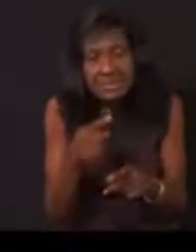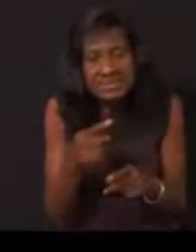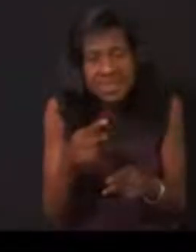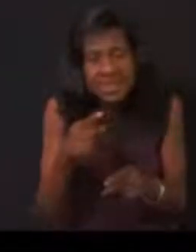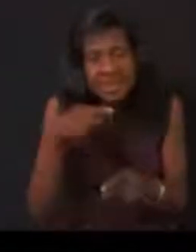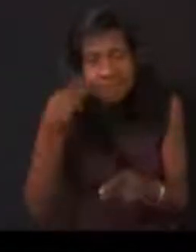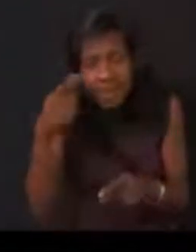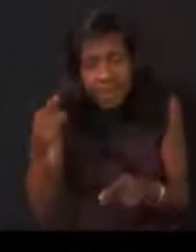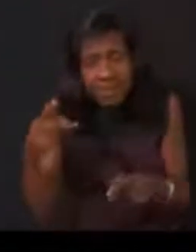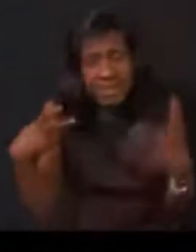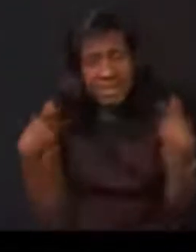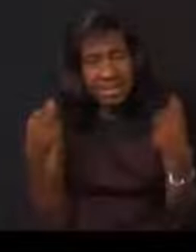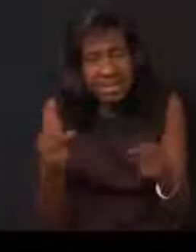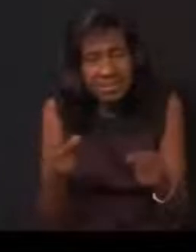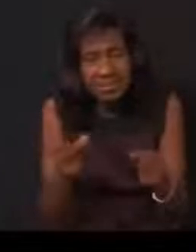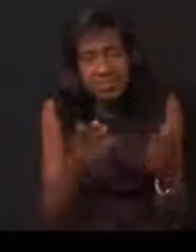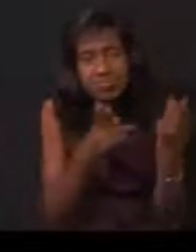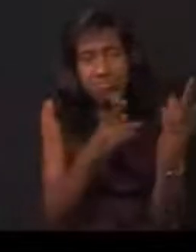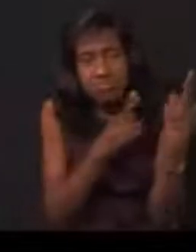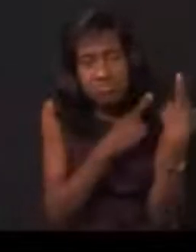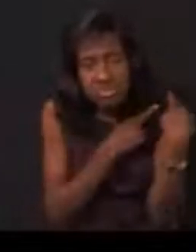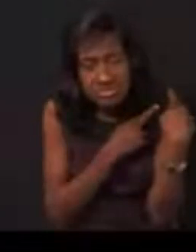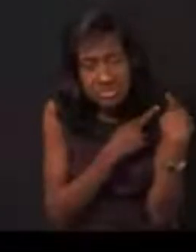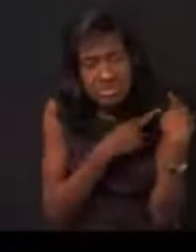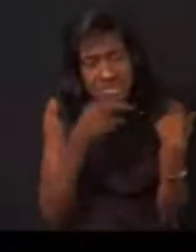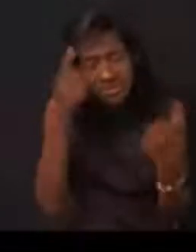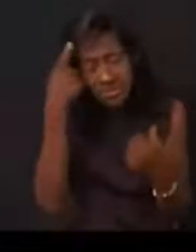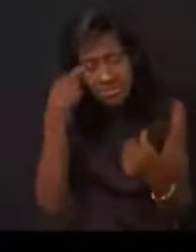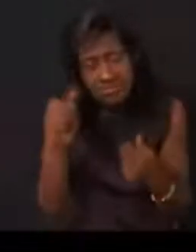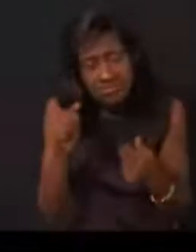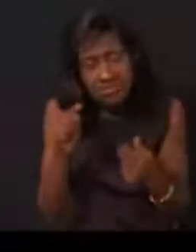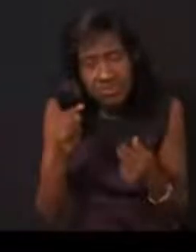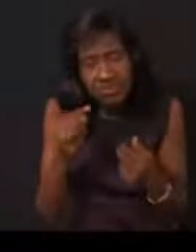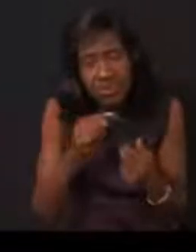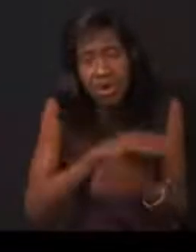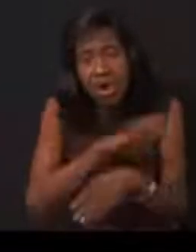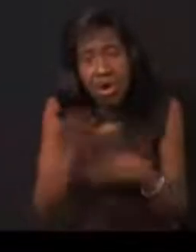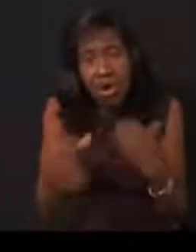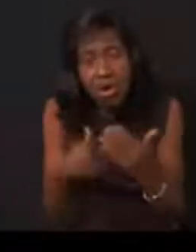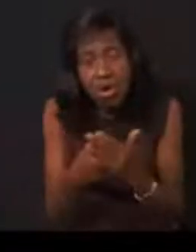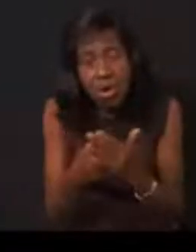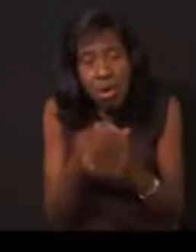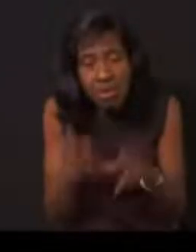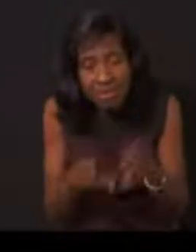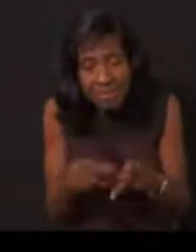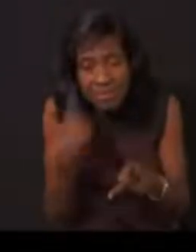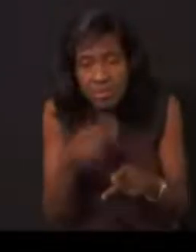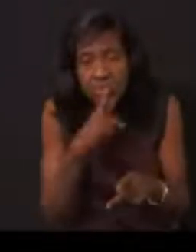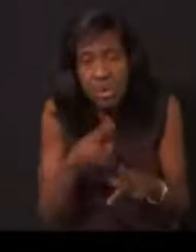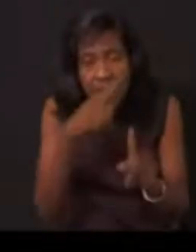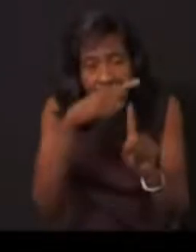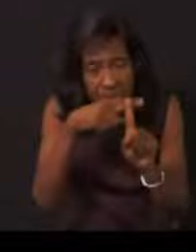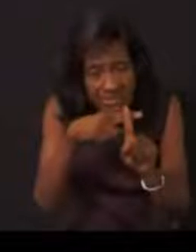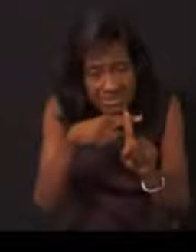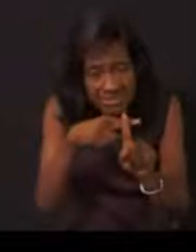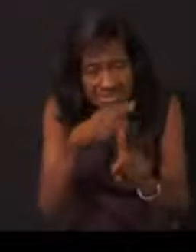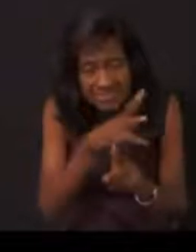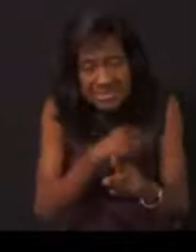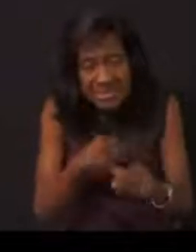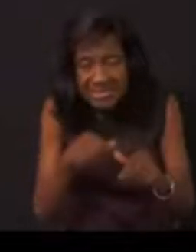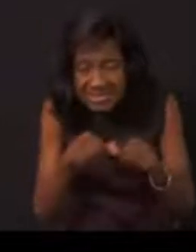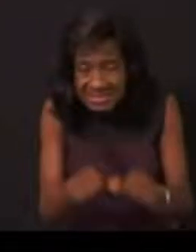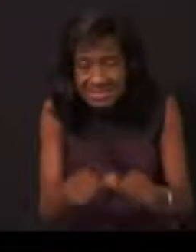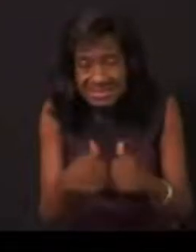responsible for the case management of all positive persons in isolation and who they